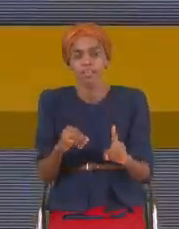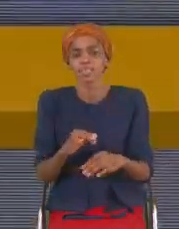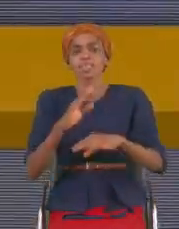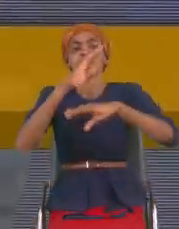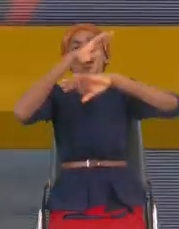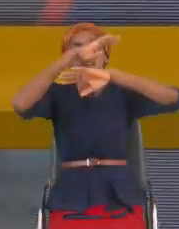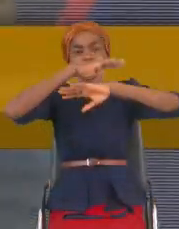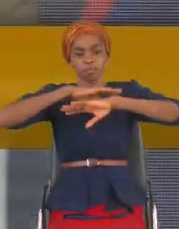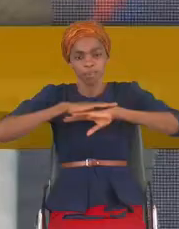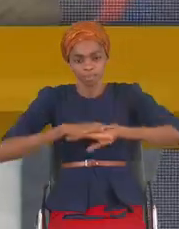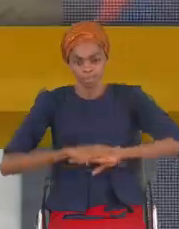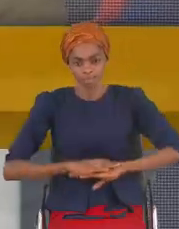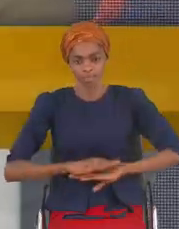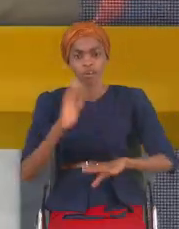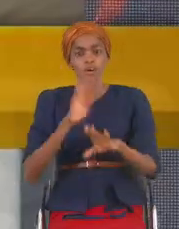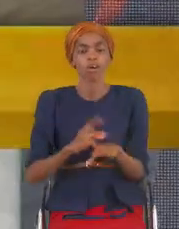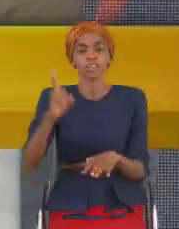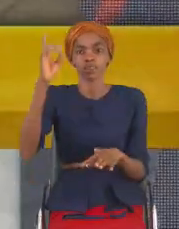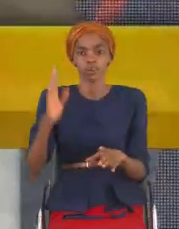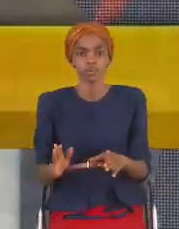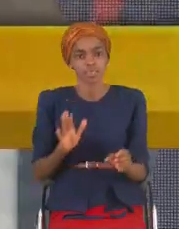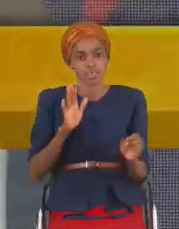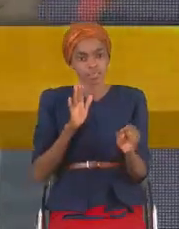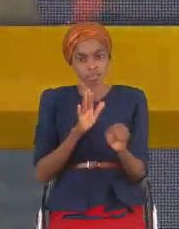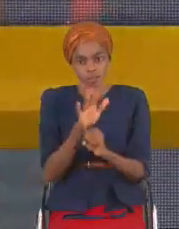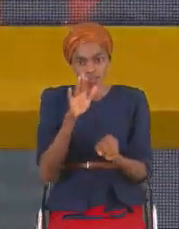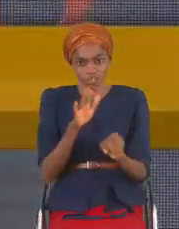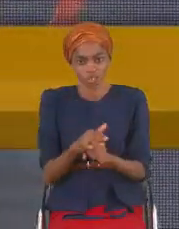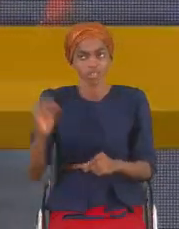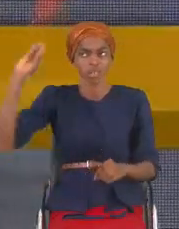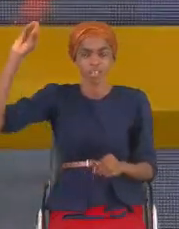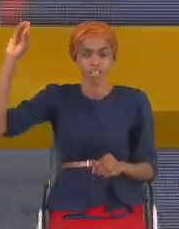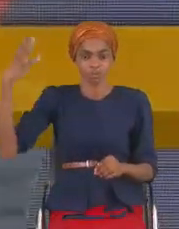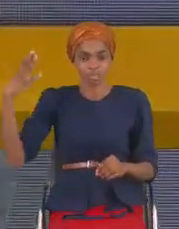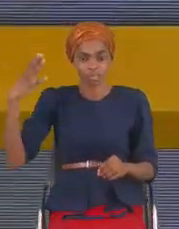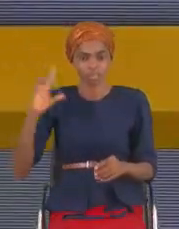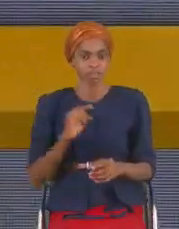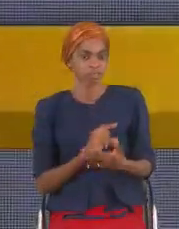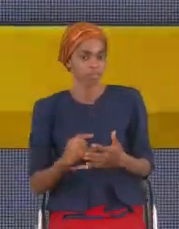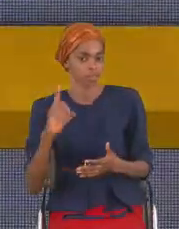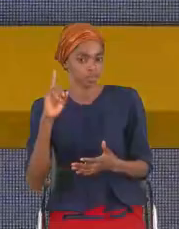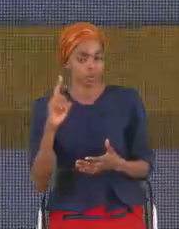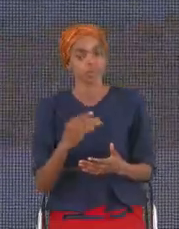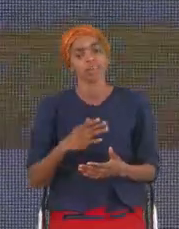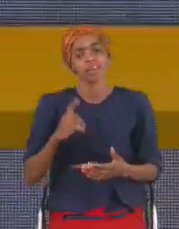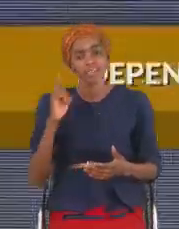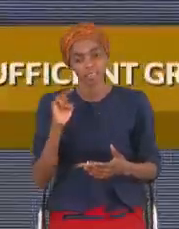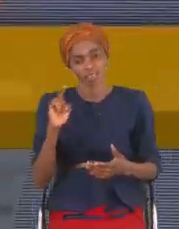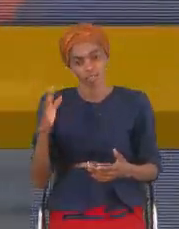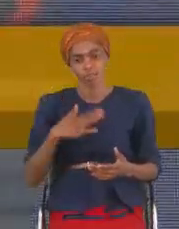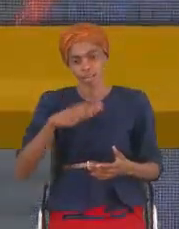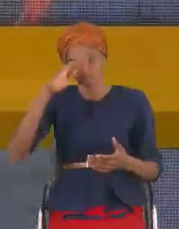God's all-sufficient grace. Look at this in verse 1. Thou therefore, my son,